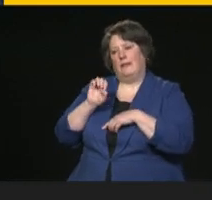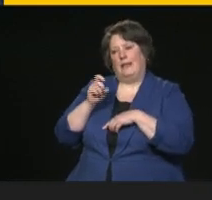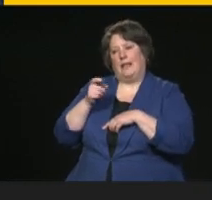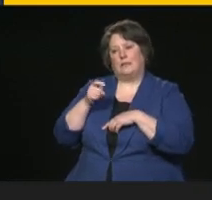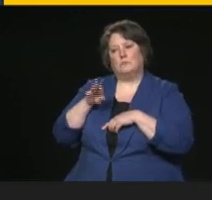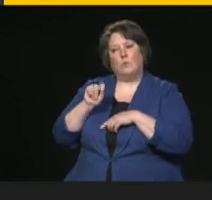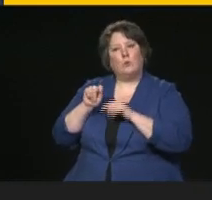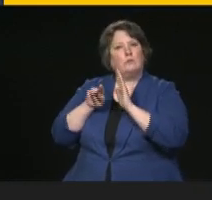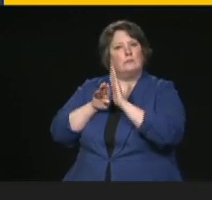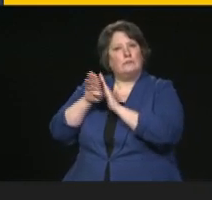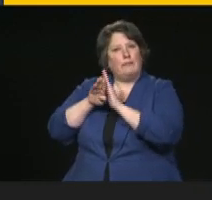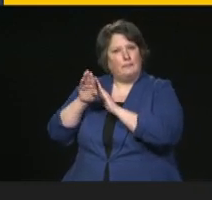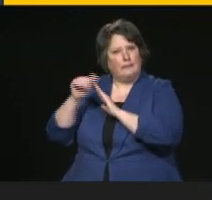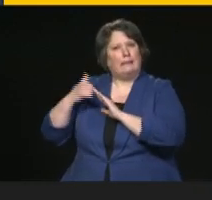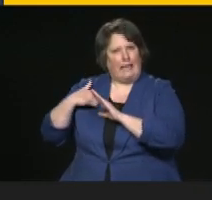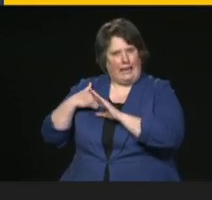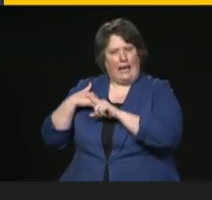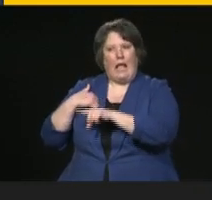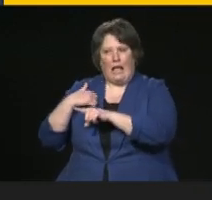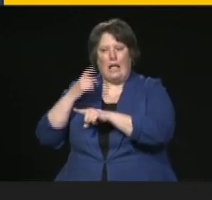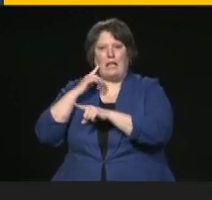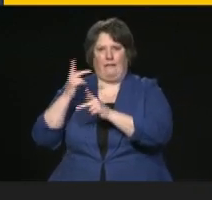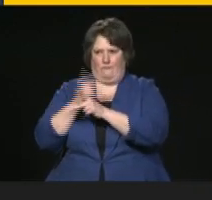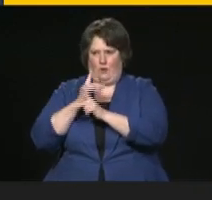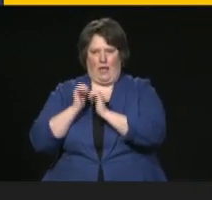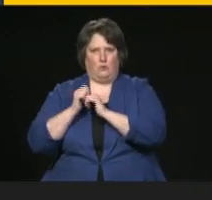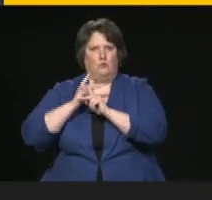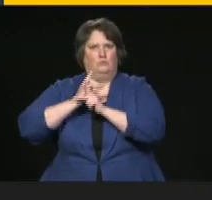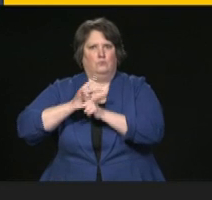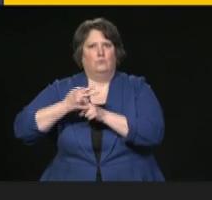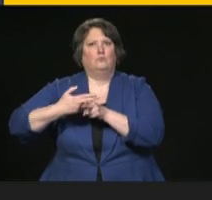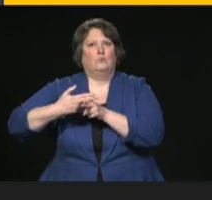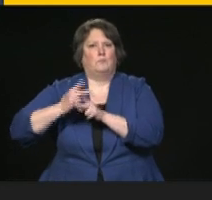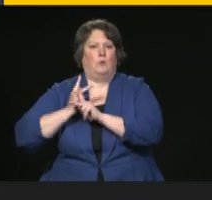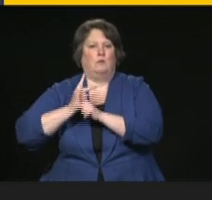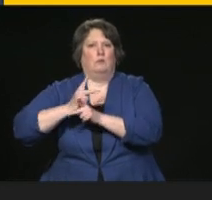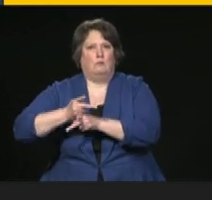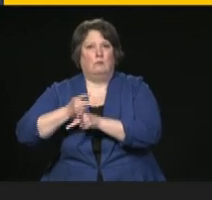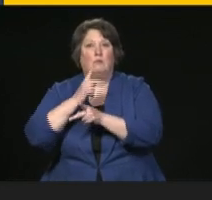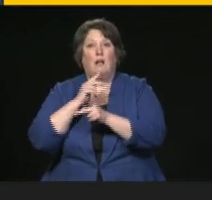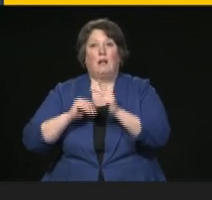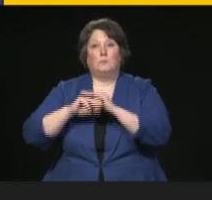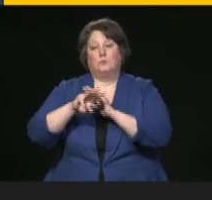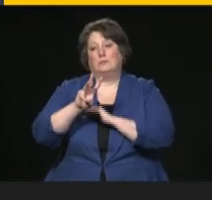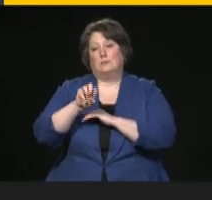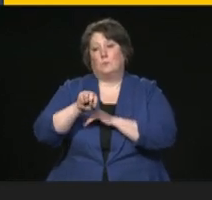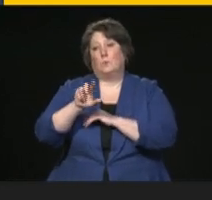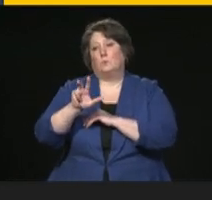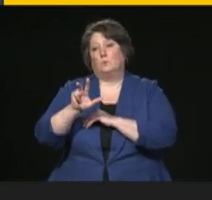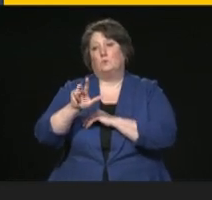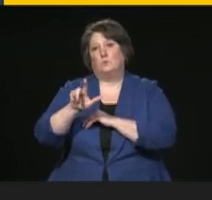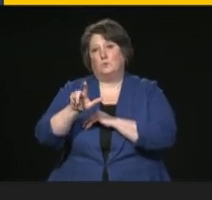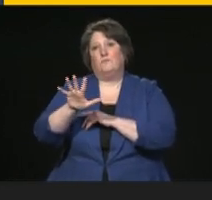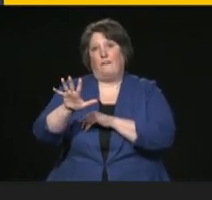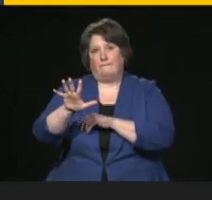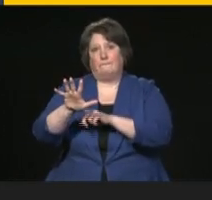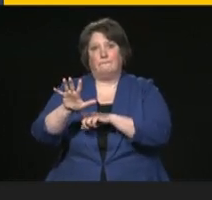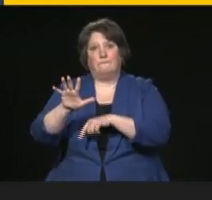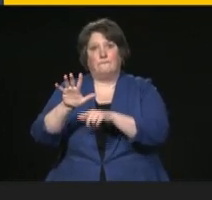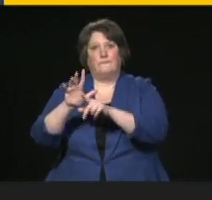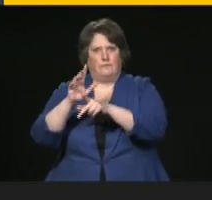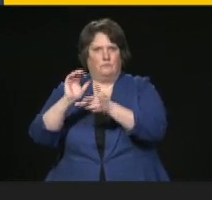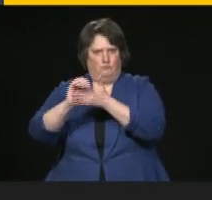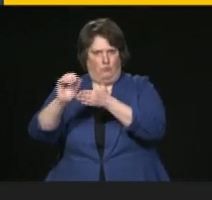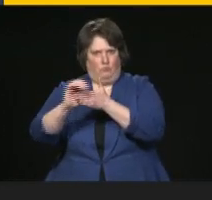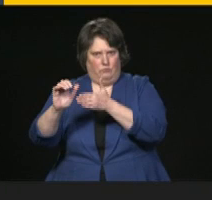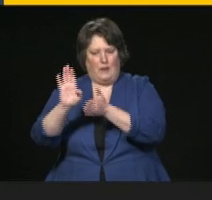cash flow term loans of up to $6.25 million to small and medium-sized businesses in Canada that may be